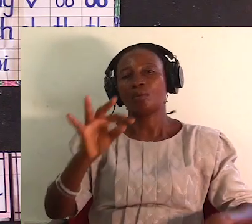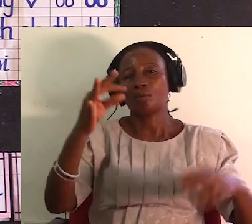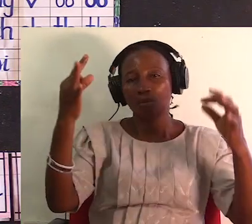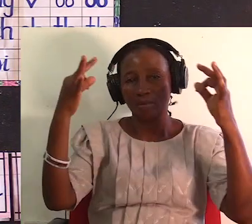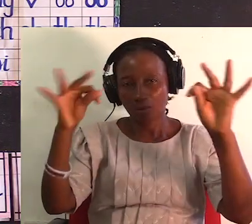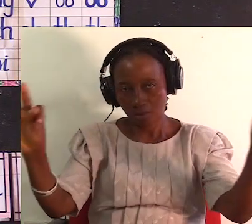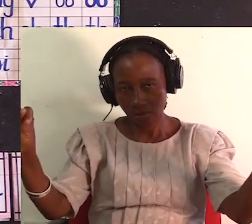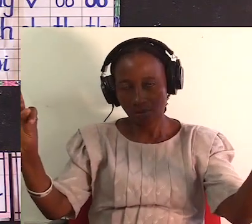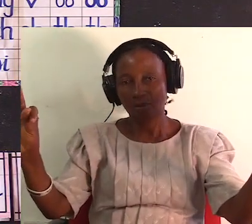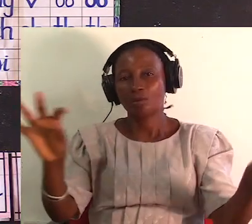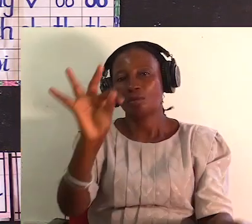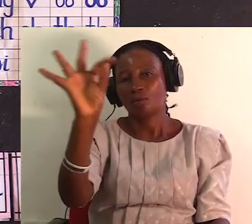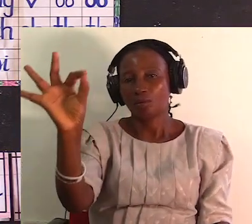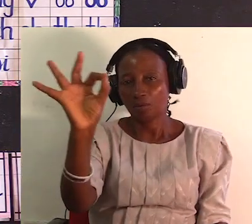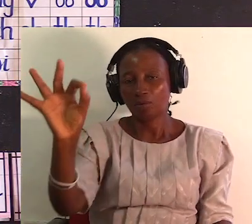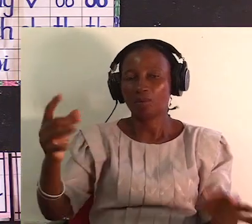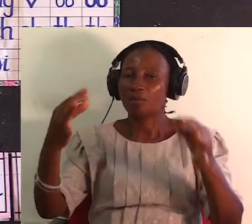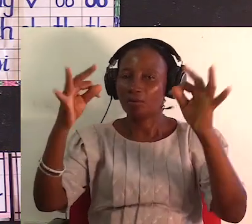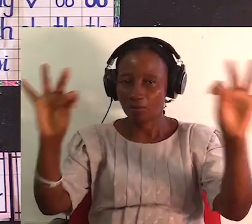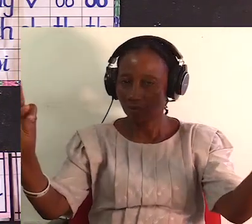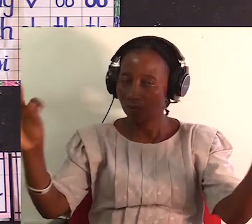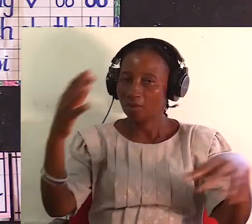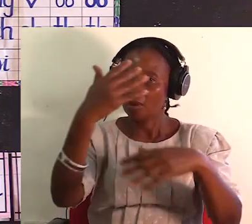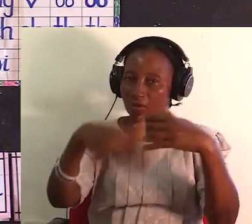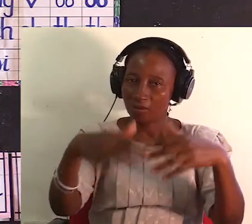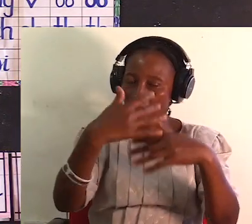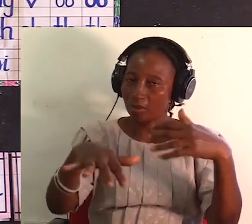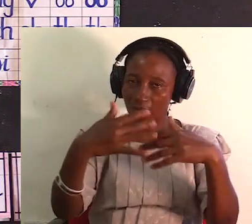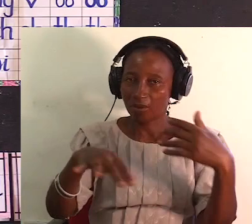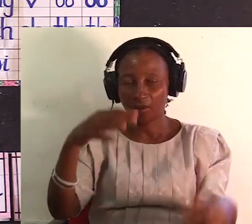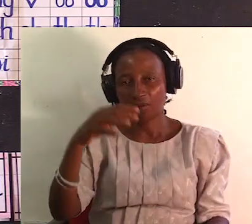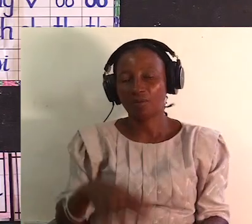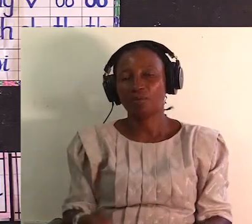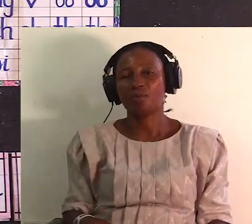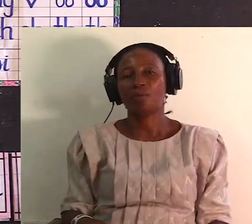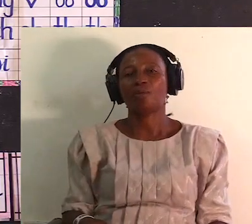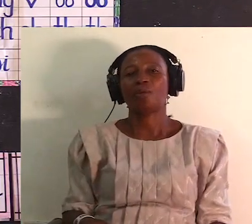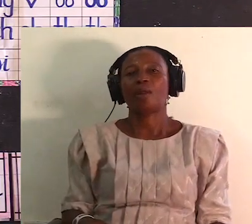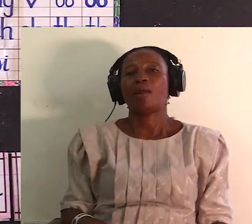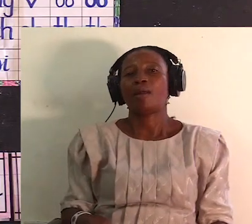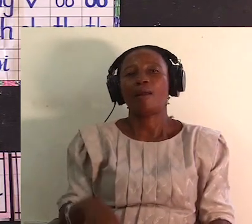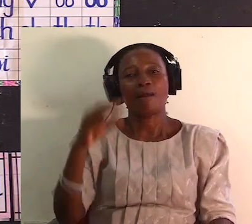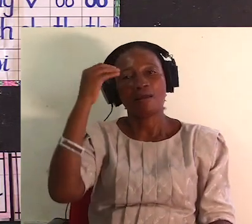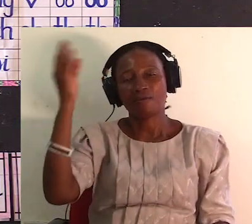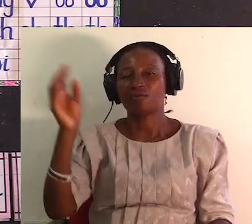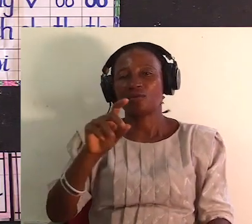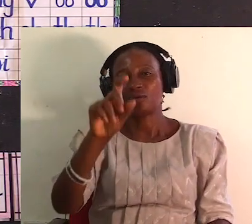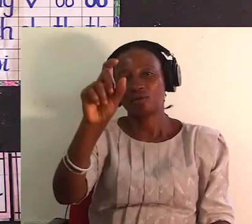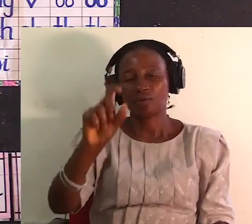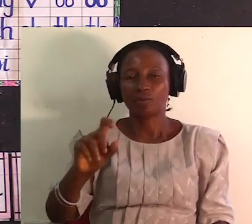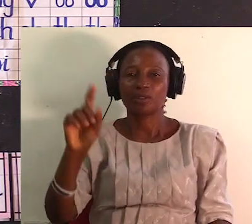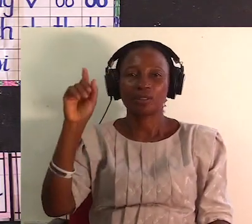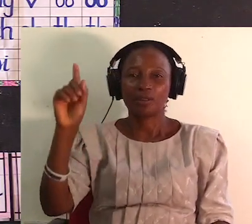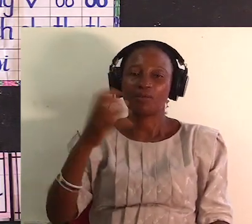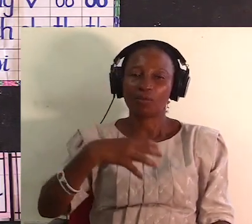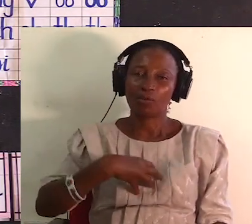free. We'll not be enslaved. We'll not be short of words when we want to write our own compositions or our own letters